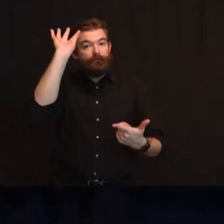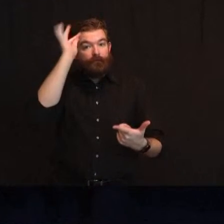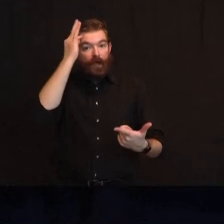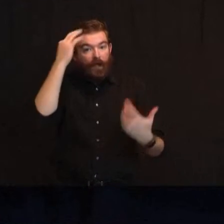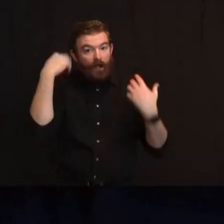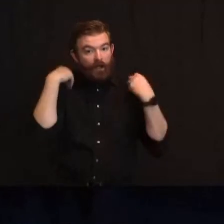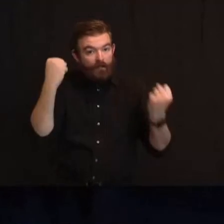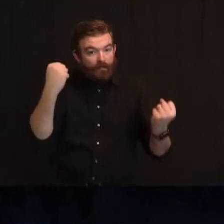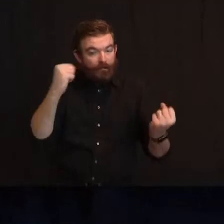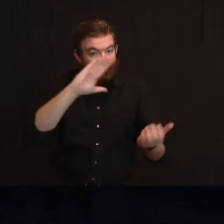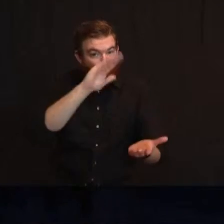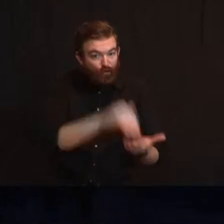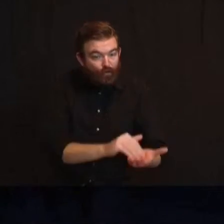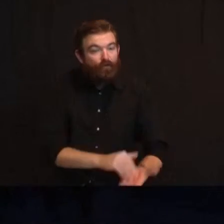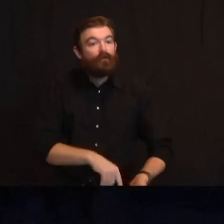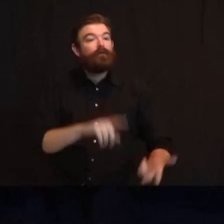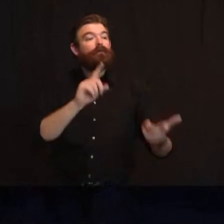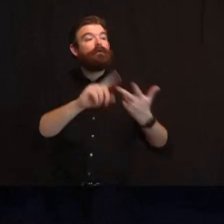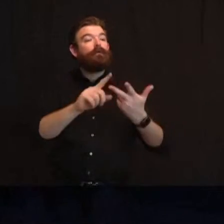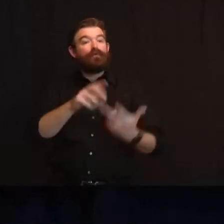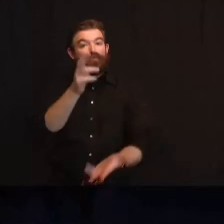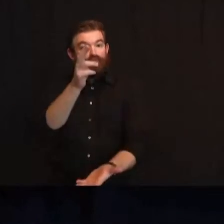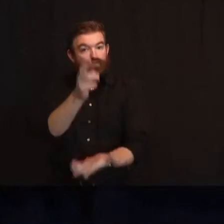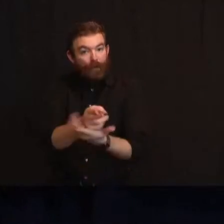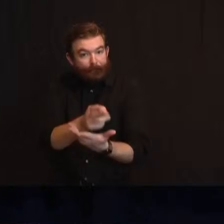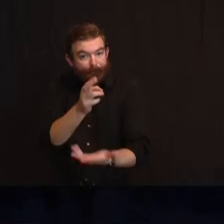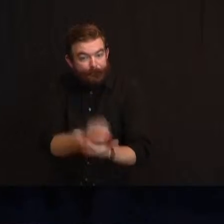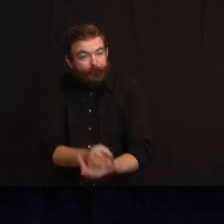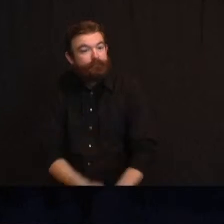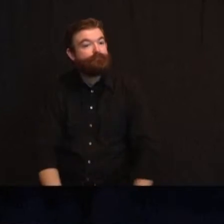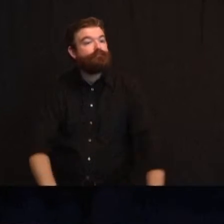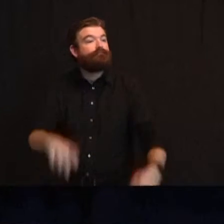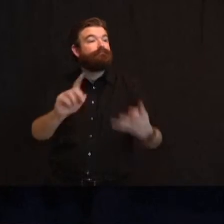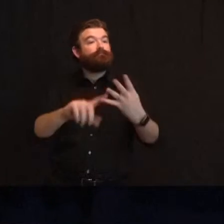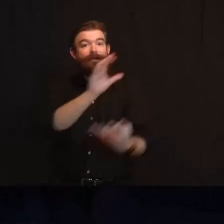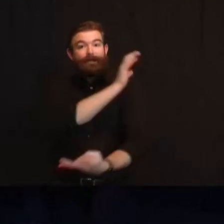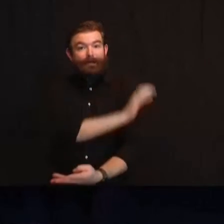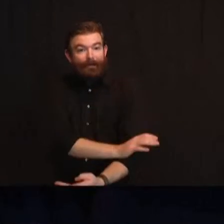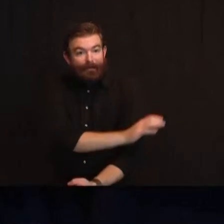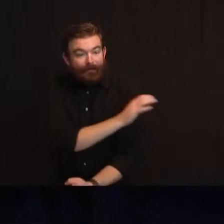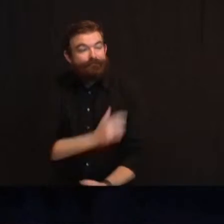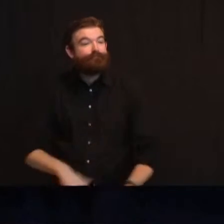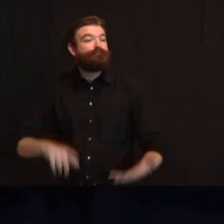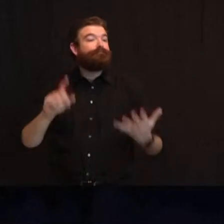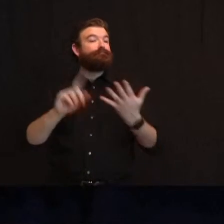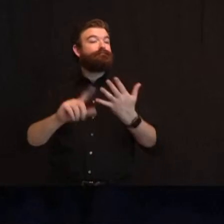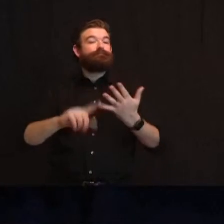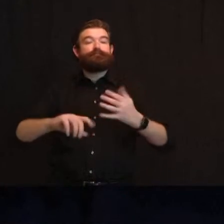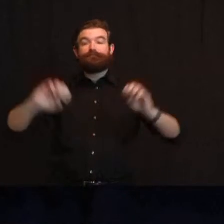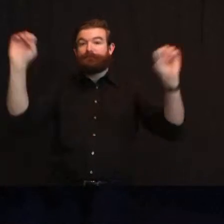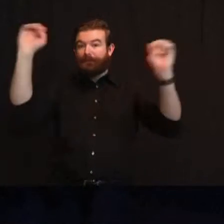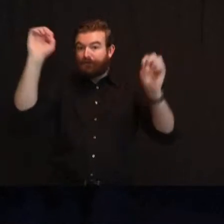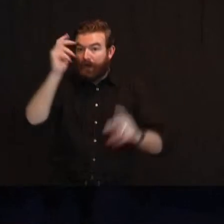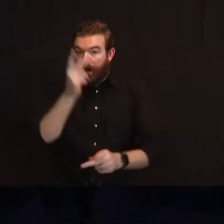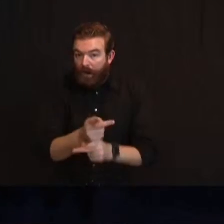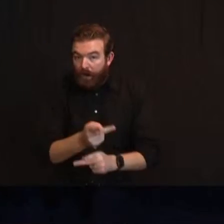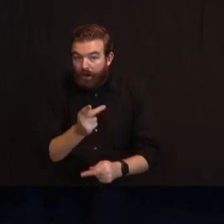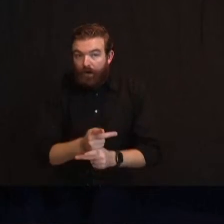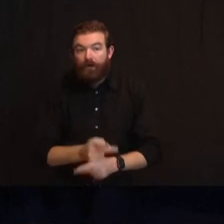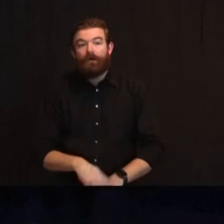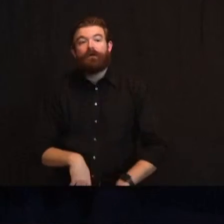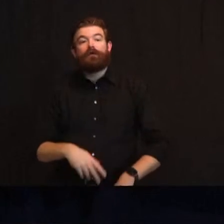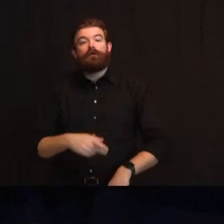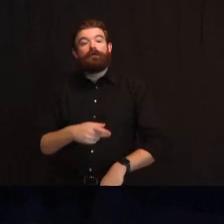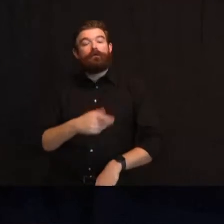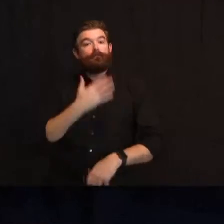rehabilitation facilities, clinic-based settings like urgent care, dialysis centers, family planning sites, long-term care